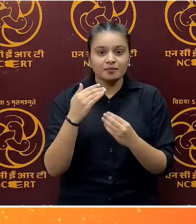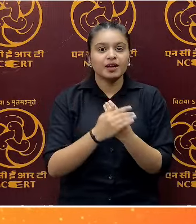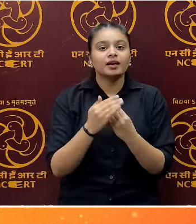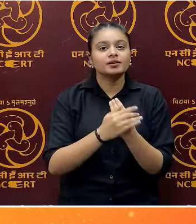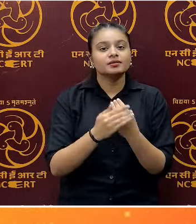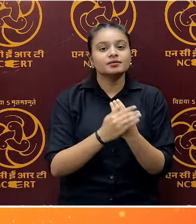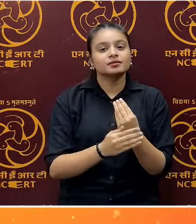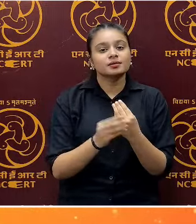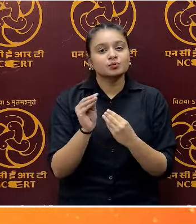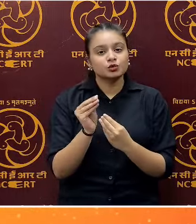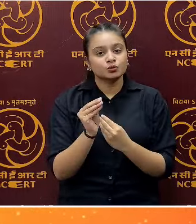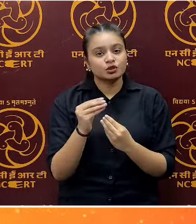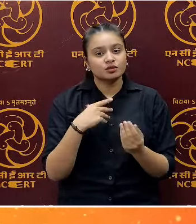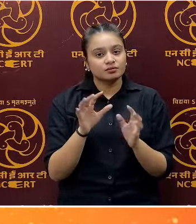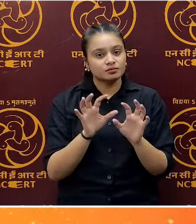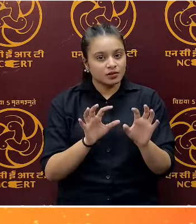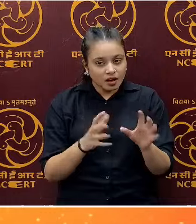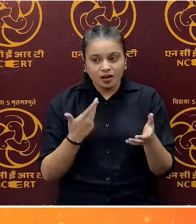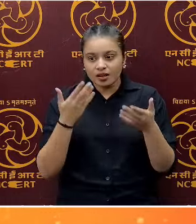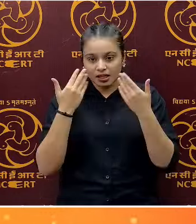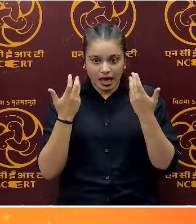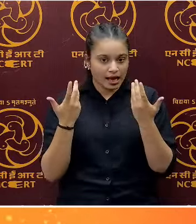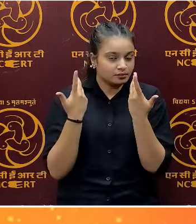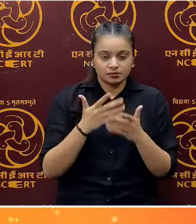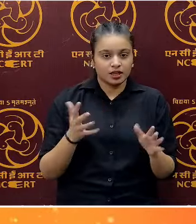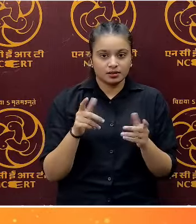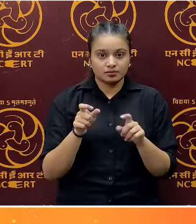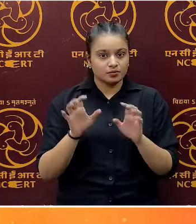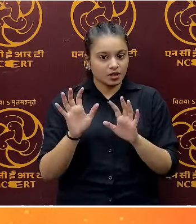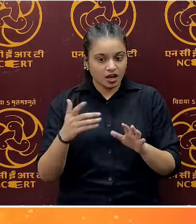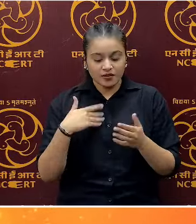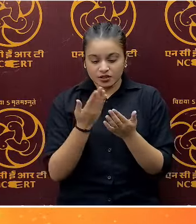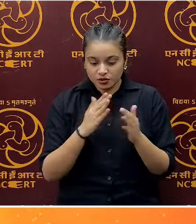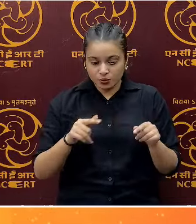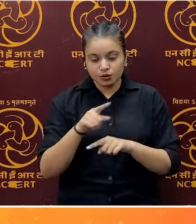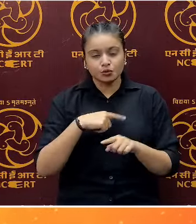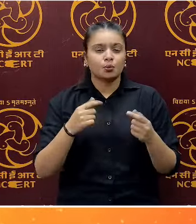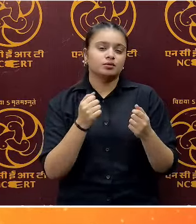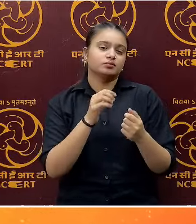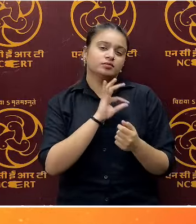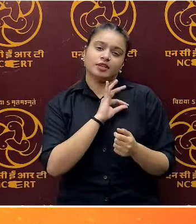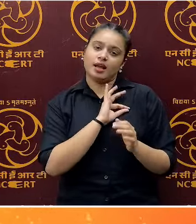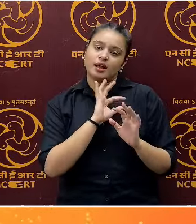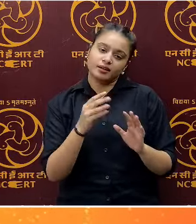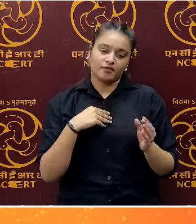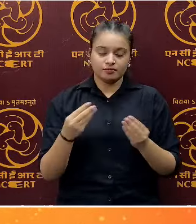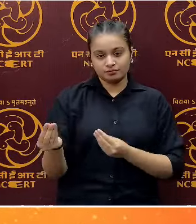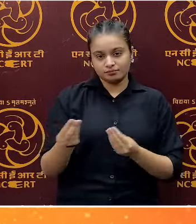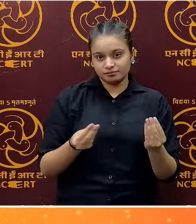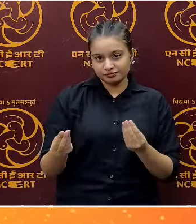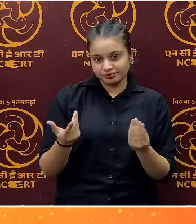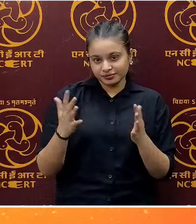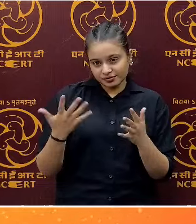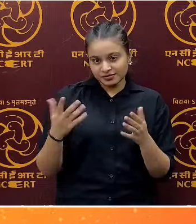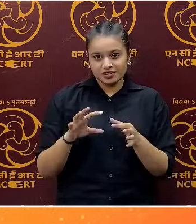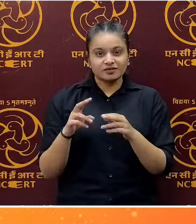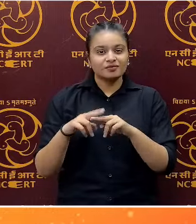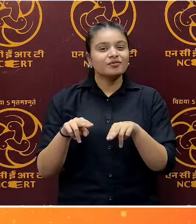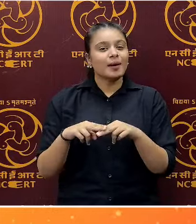are also there in the family, right? And even nowadays, kids love to be around pets, I guess. Yes, they also are considered as a family